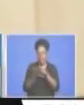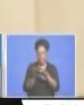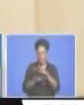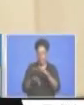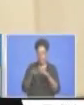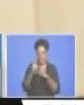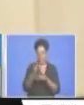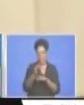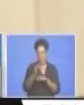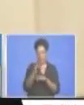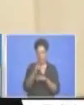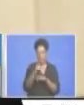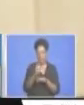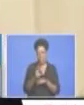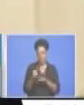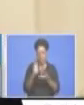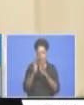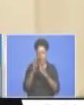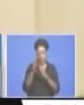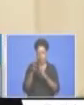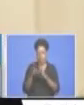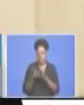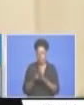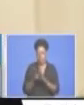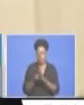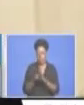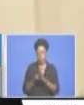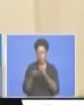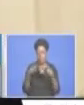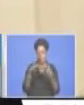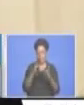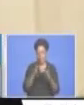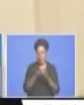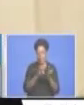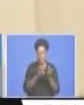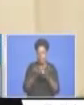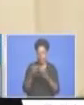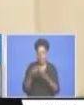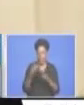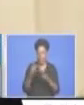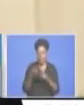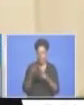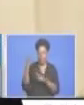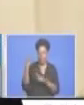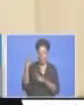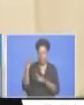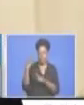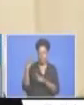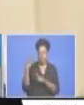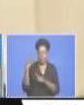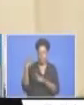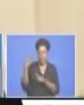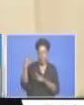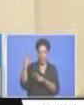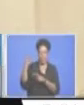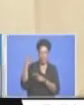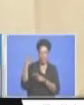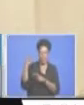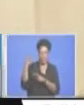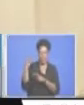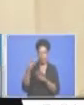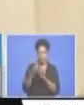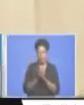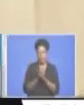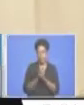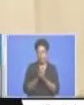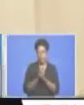Federation, once we get the governance in place and a lot of administrative issues, not issues, I should say housekeeping matters that we have to